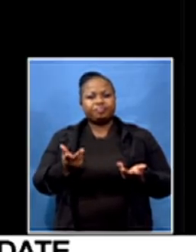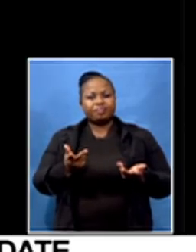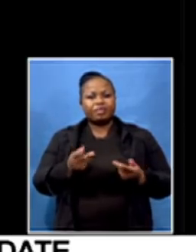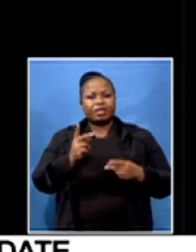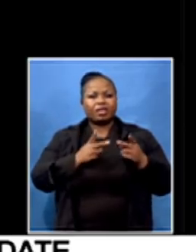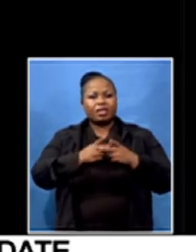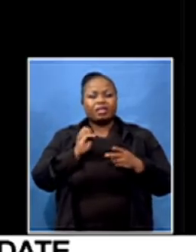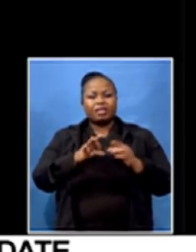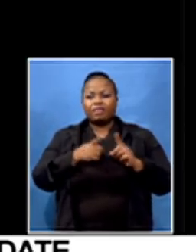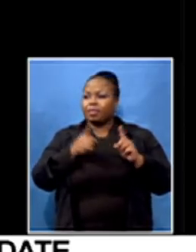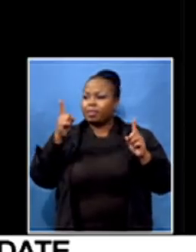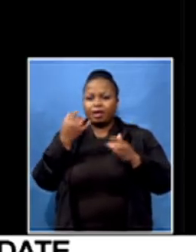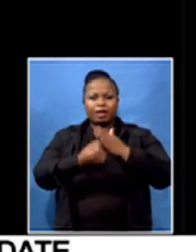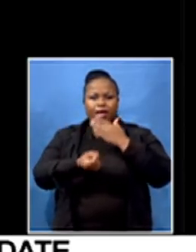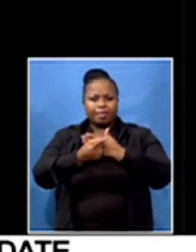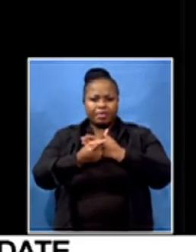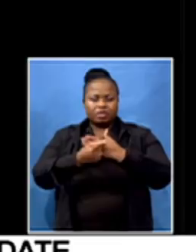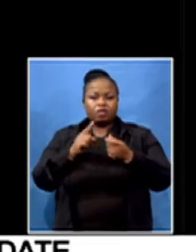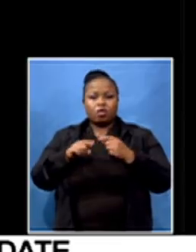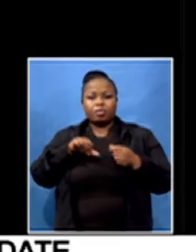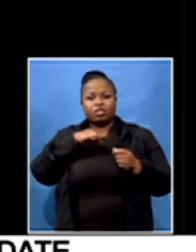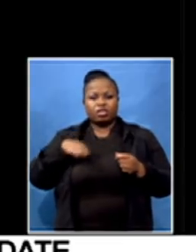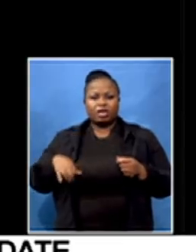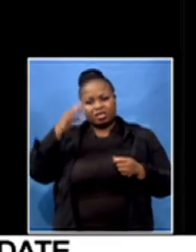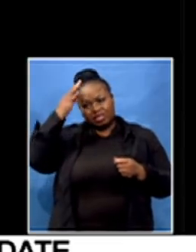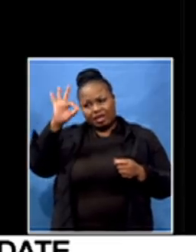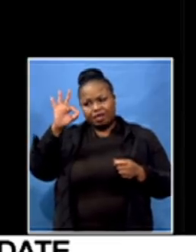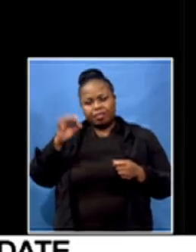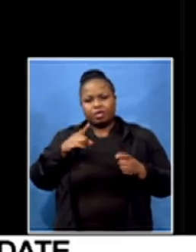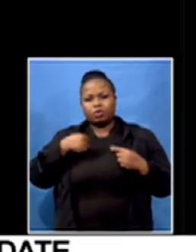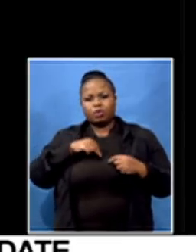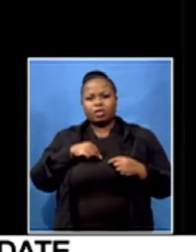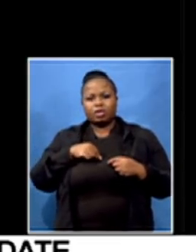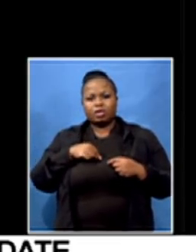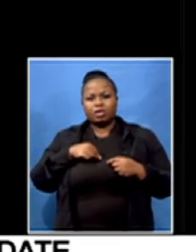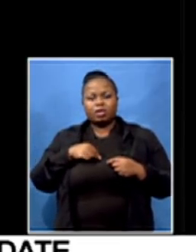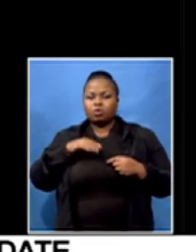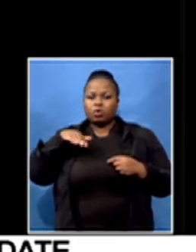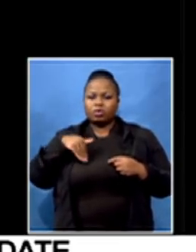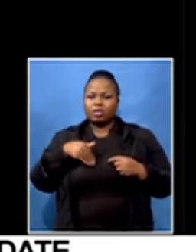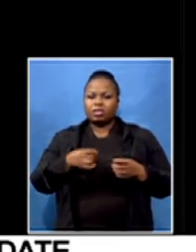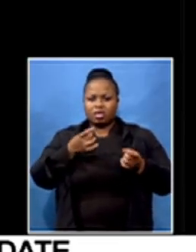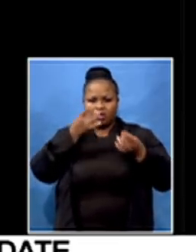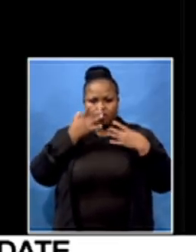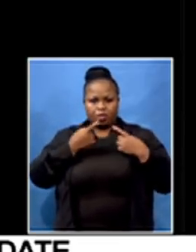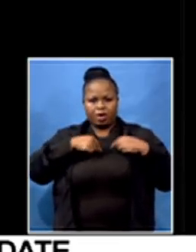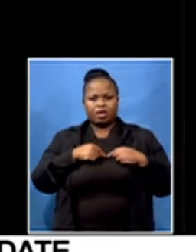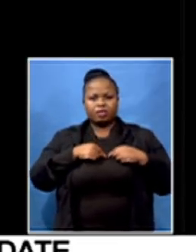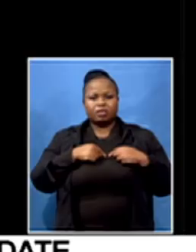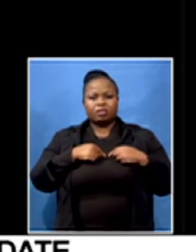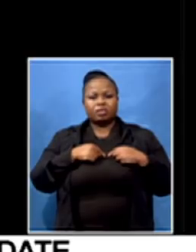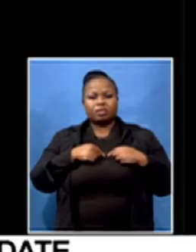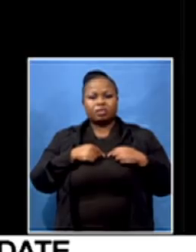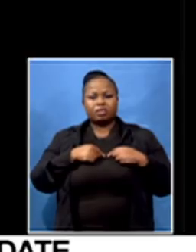wrongdoing from the point of view of the Chinese government. So we wouldn't really be part of that call. We would really say